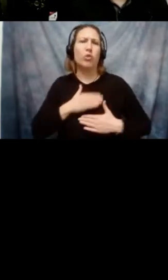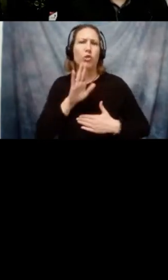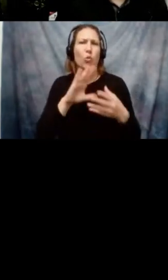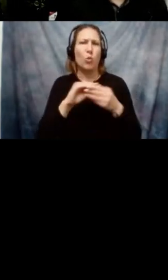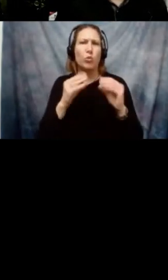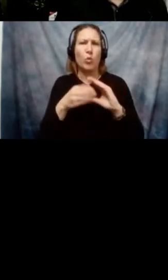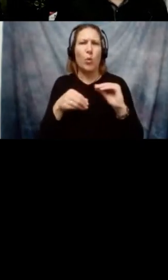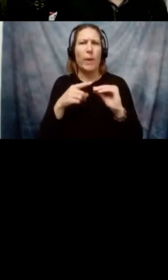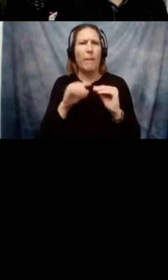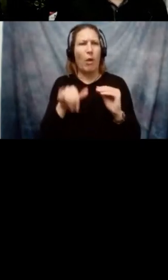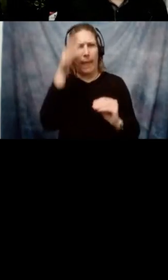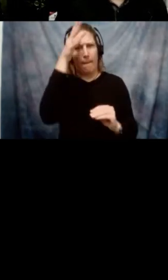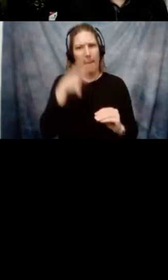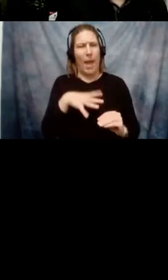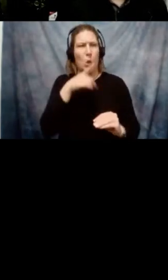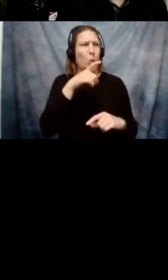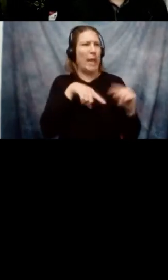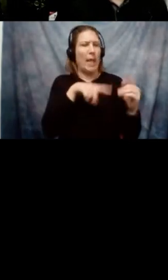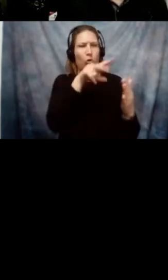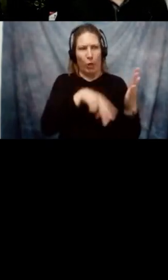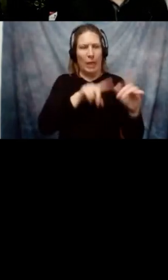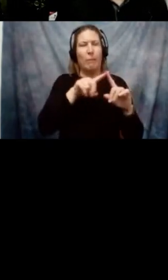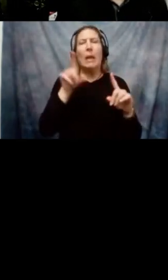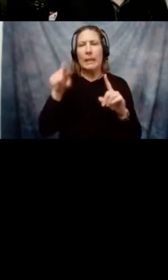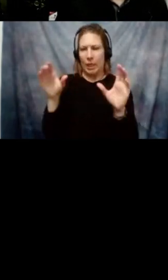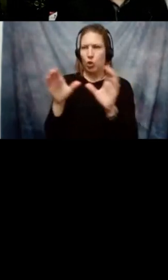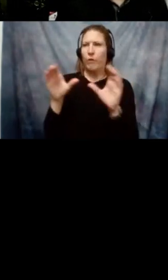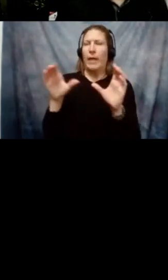stuff. Let's see.